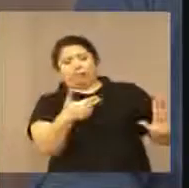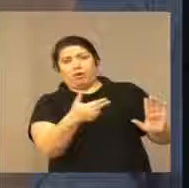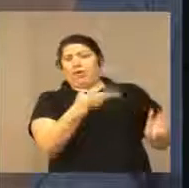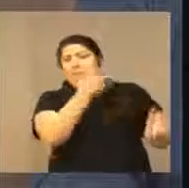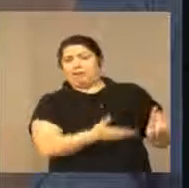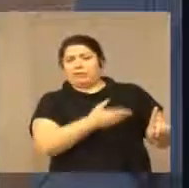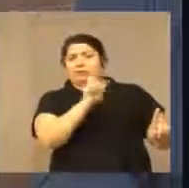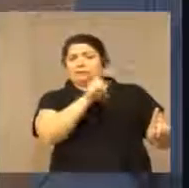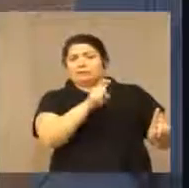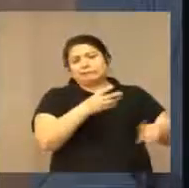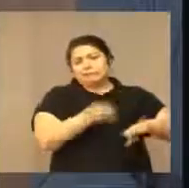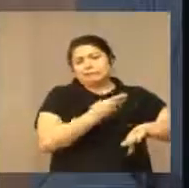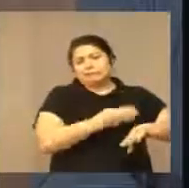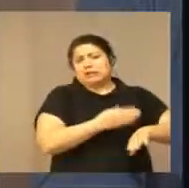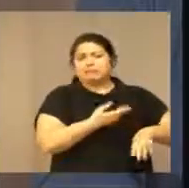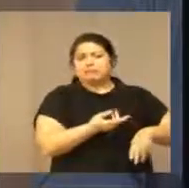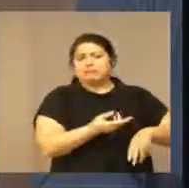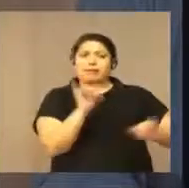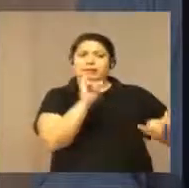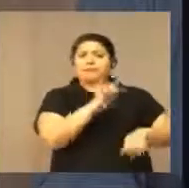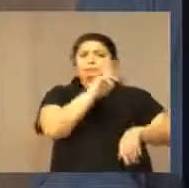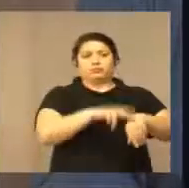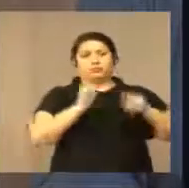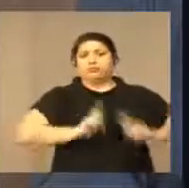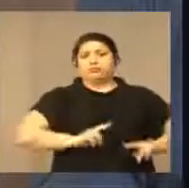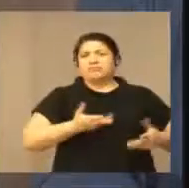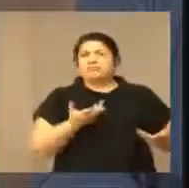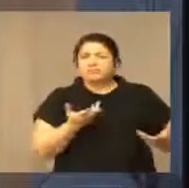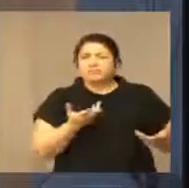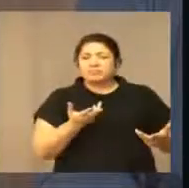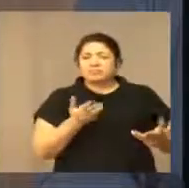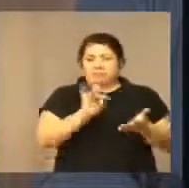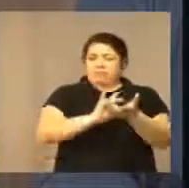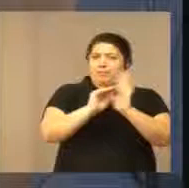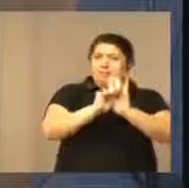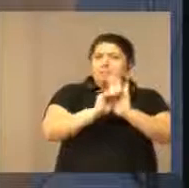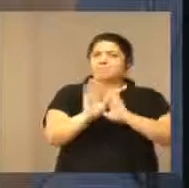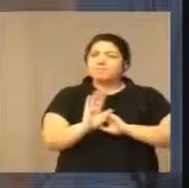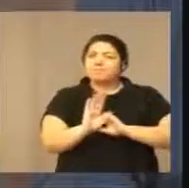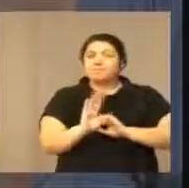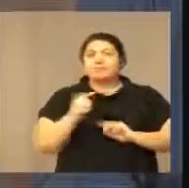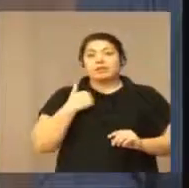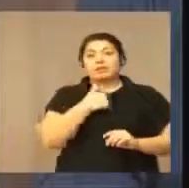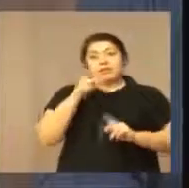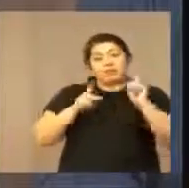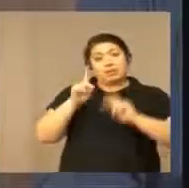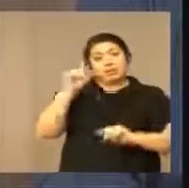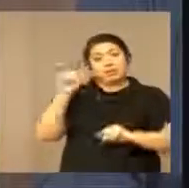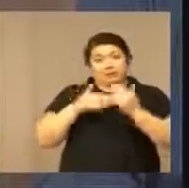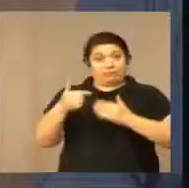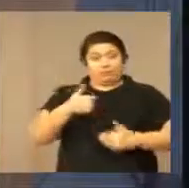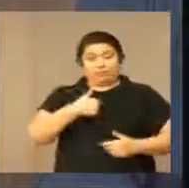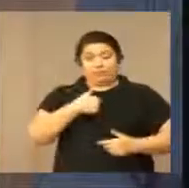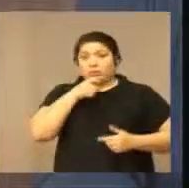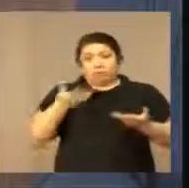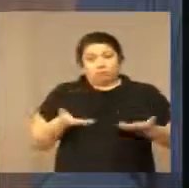fixed. First Nations persons with disabilities, including myself and those of us that are sitting on this panel this afternoon that